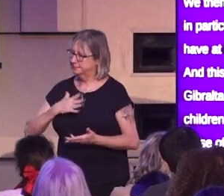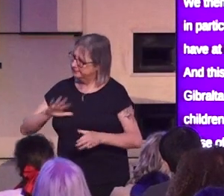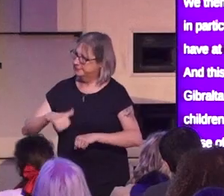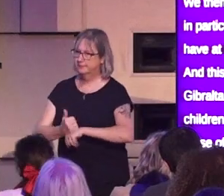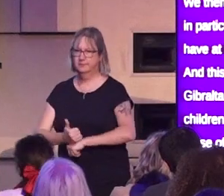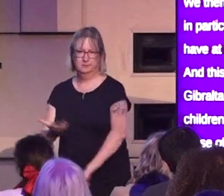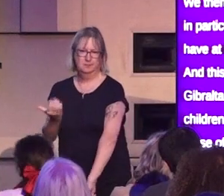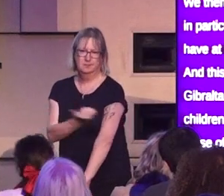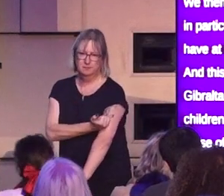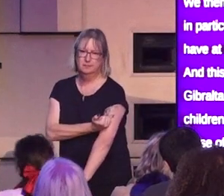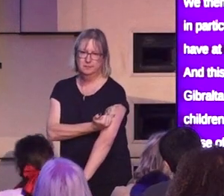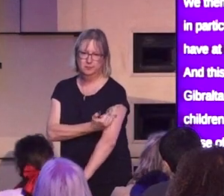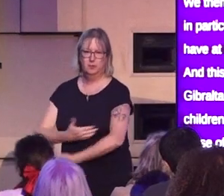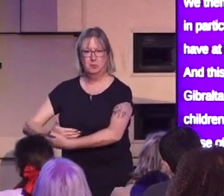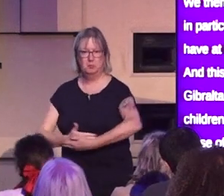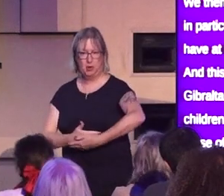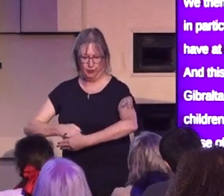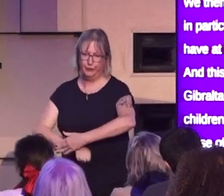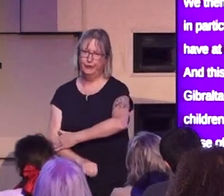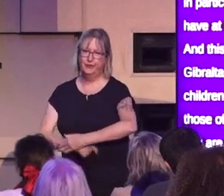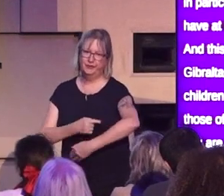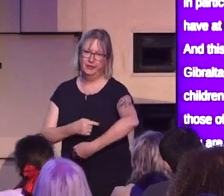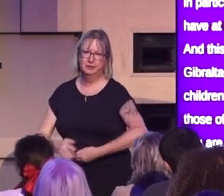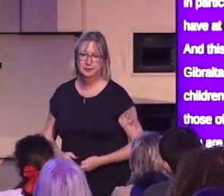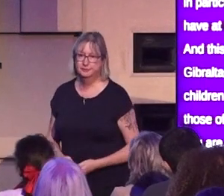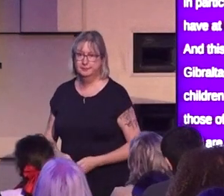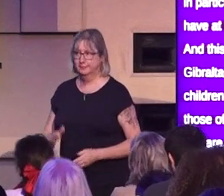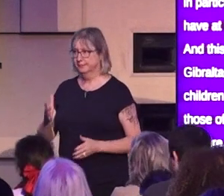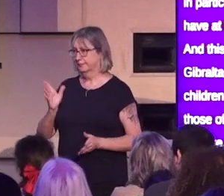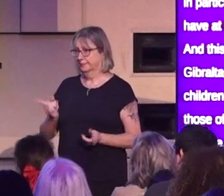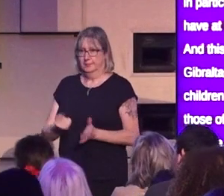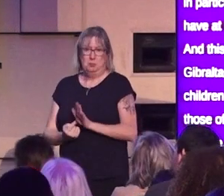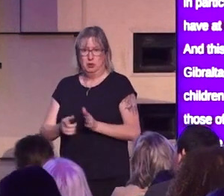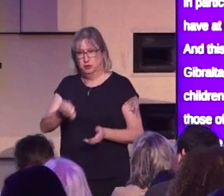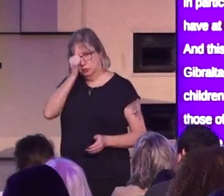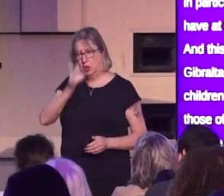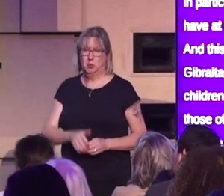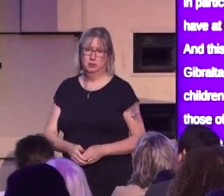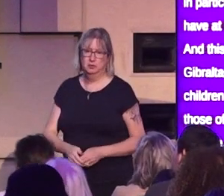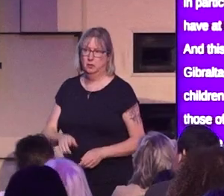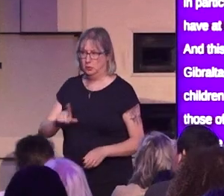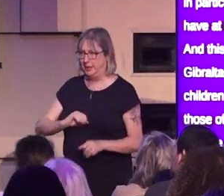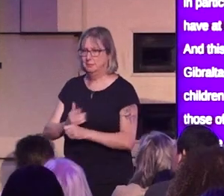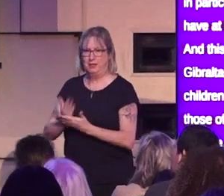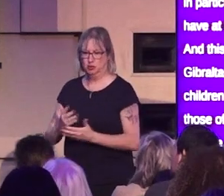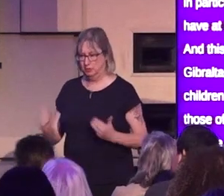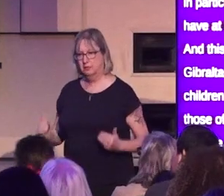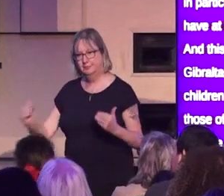very important. And we need to be aware of this to enable to move